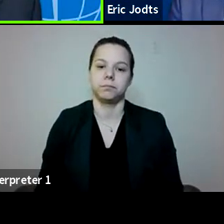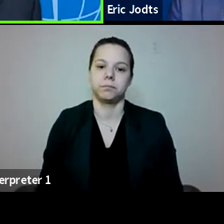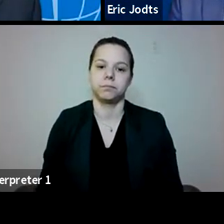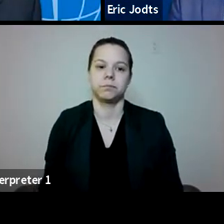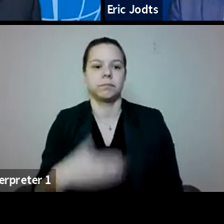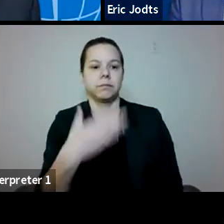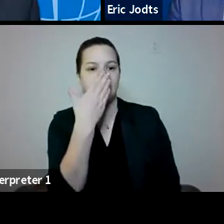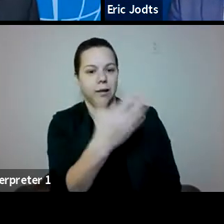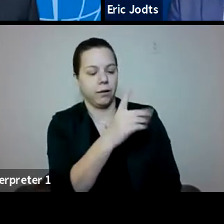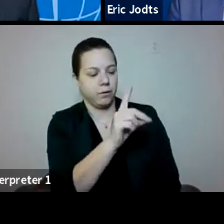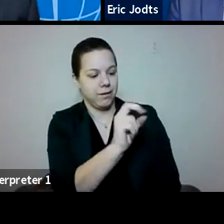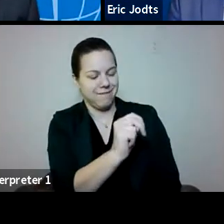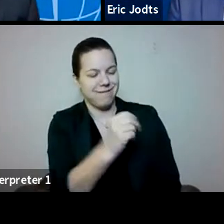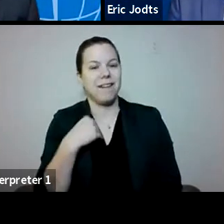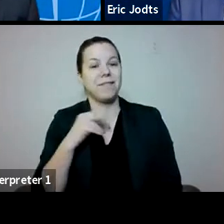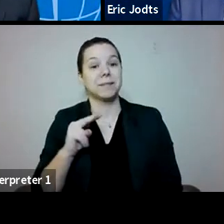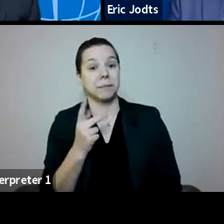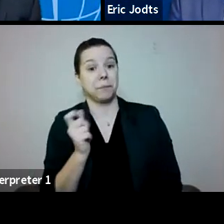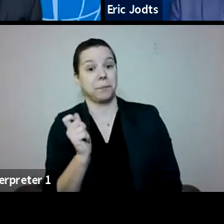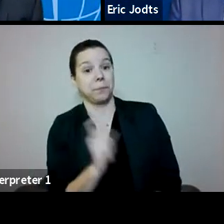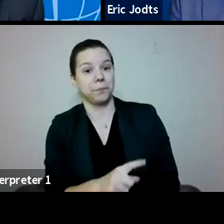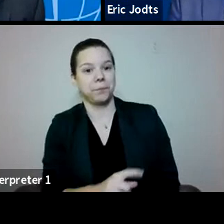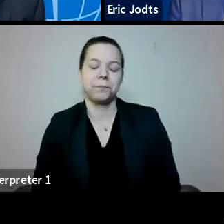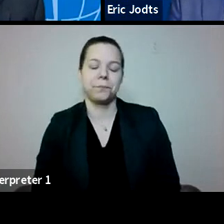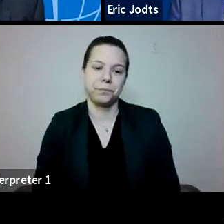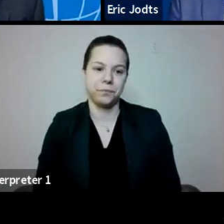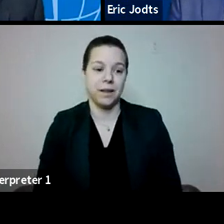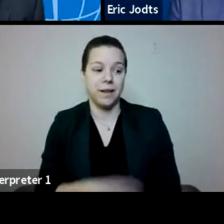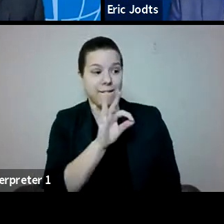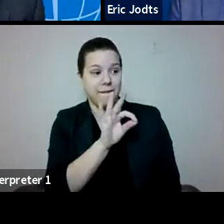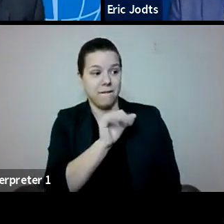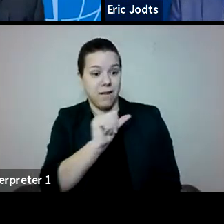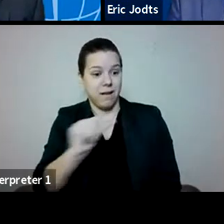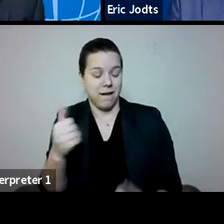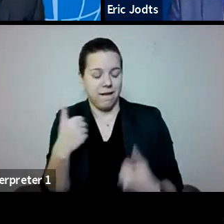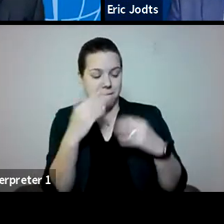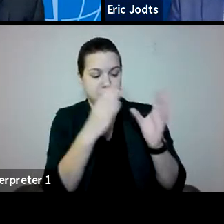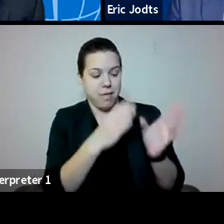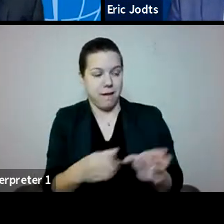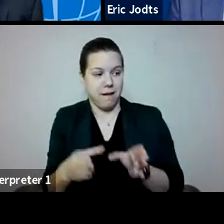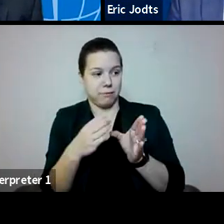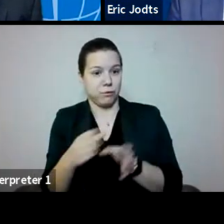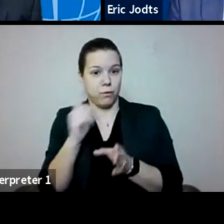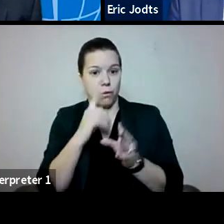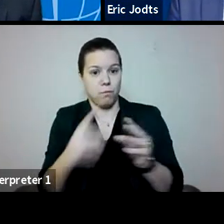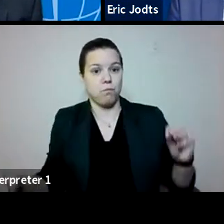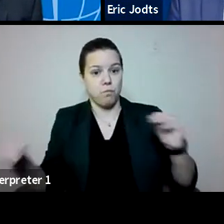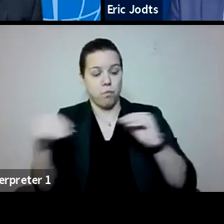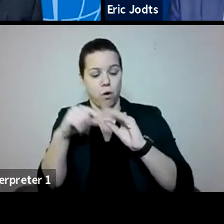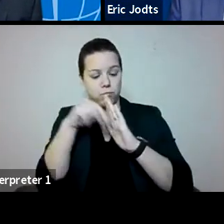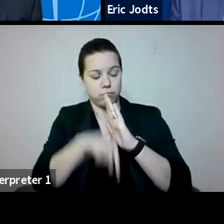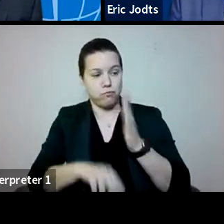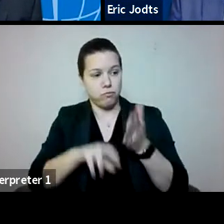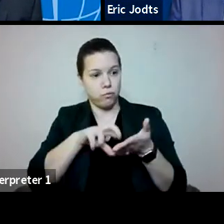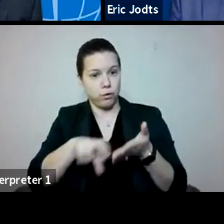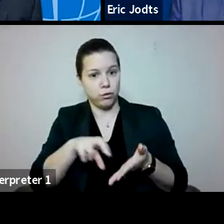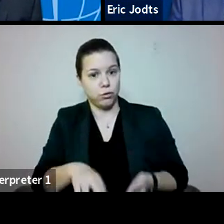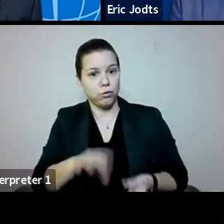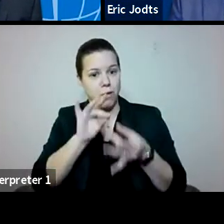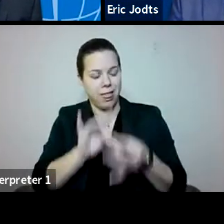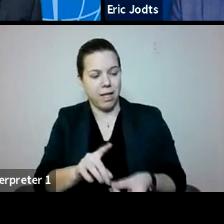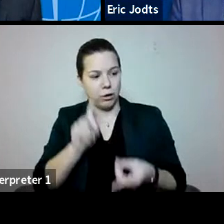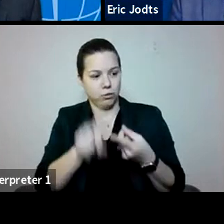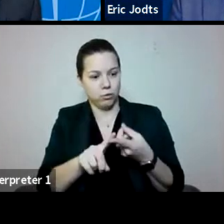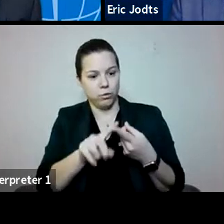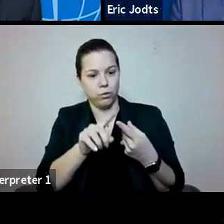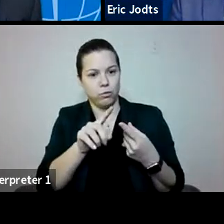Thanks, Don. Got another one for you. Does the FAA have plans for further research into the contributing